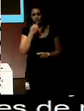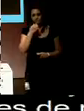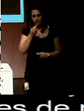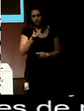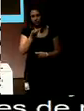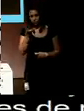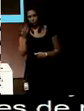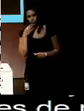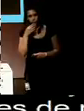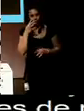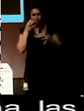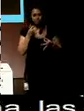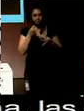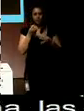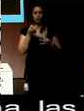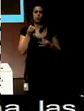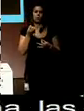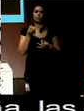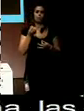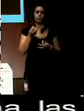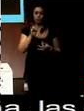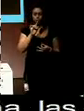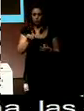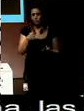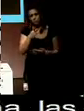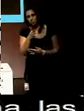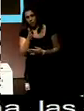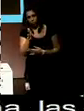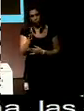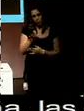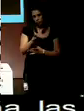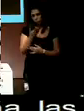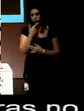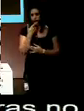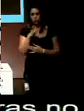European inquiries establish that figures are not